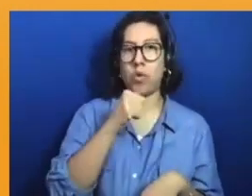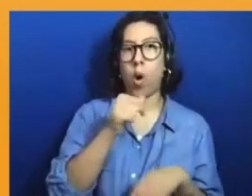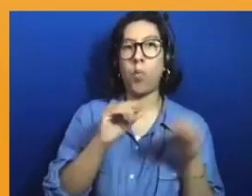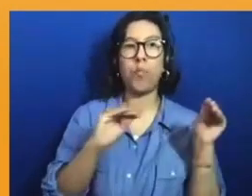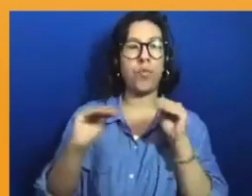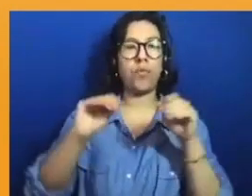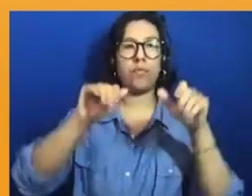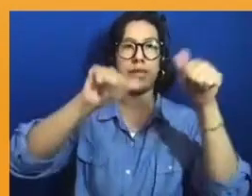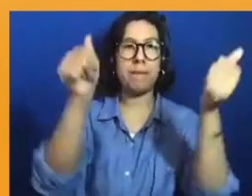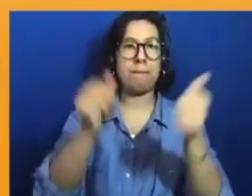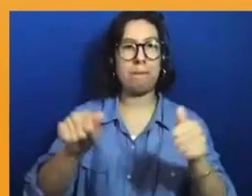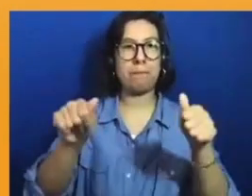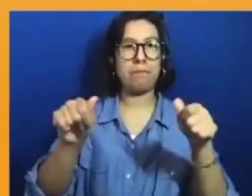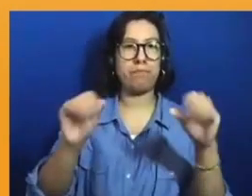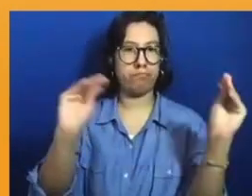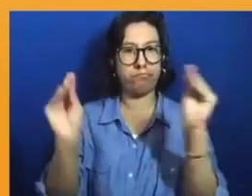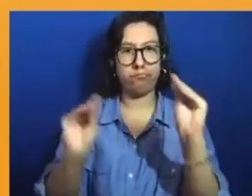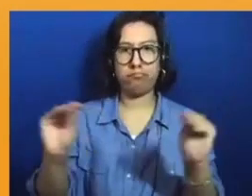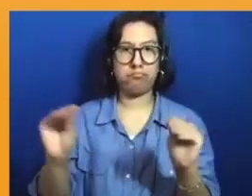hips.